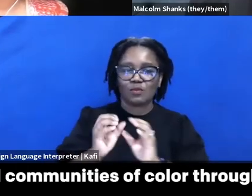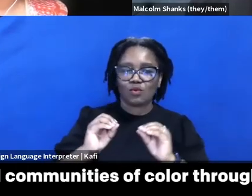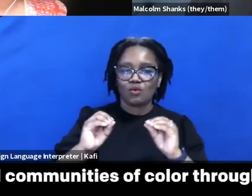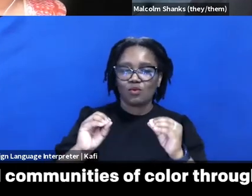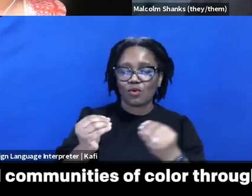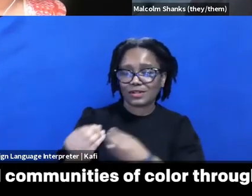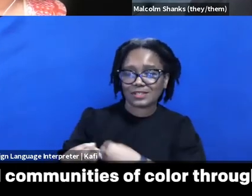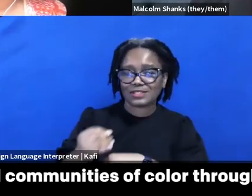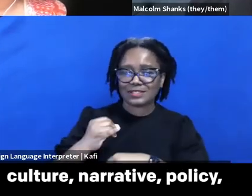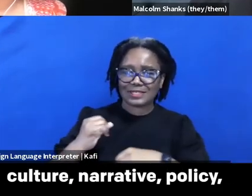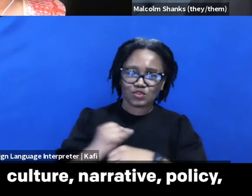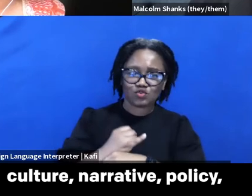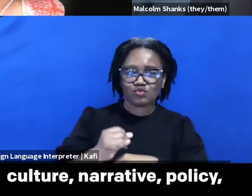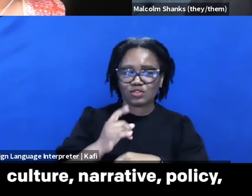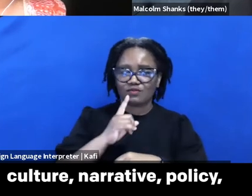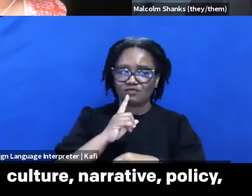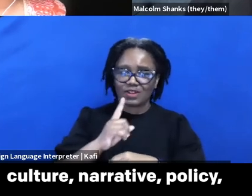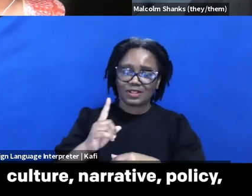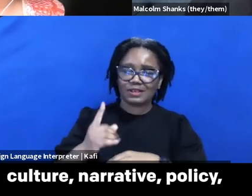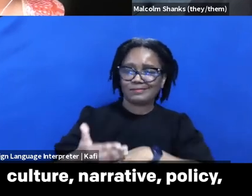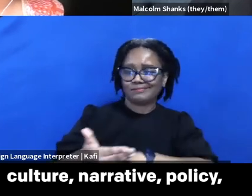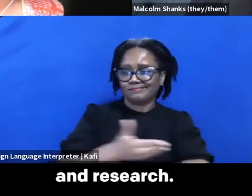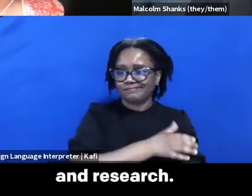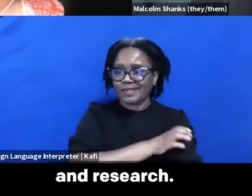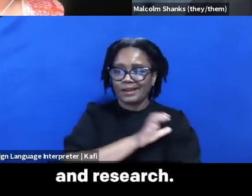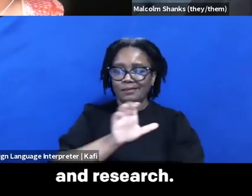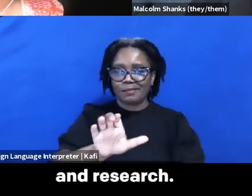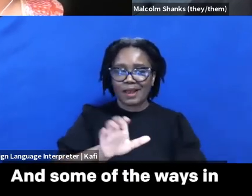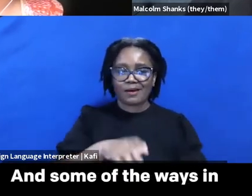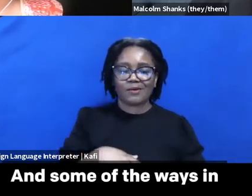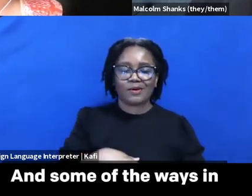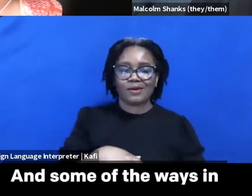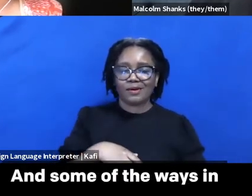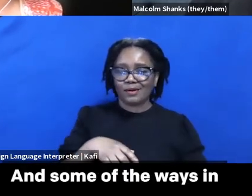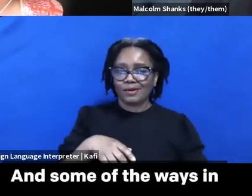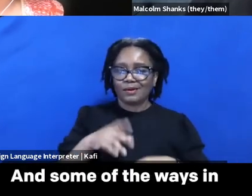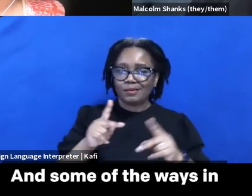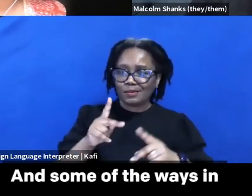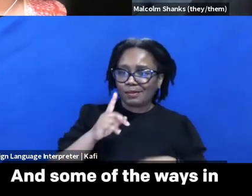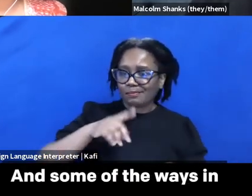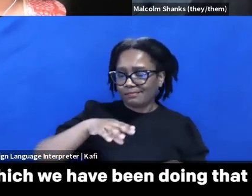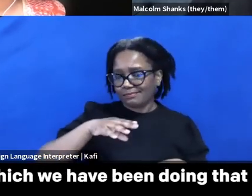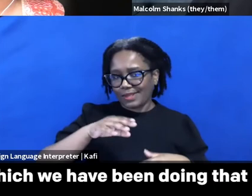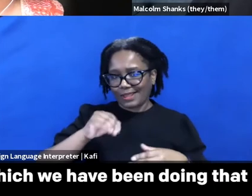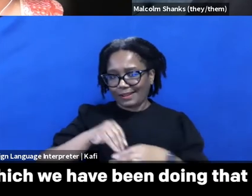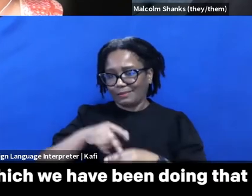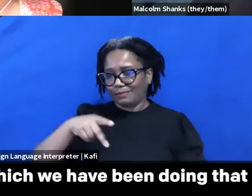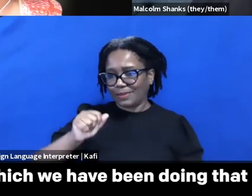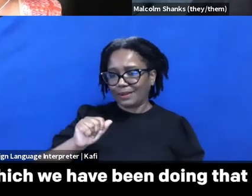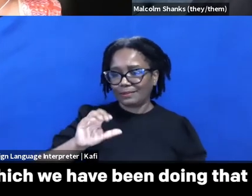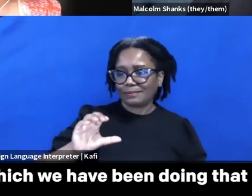Black, Indigenous, and communities of color through culture, narrative, policy, and research. And some